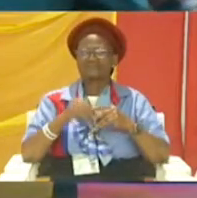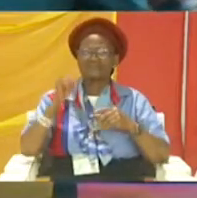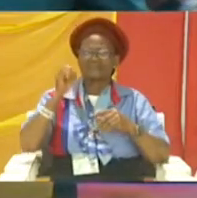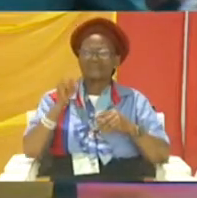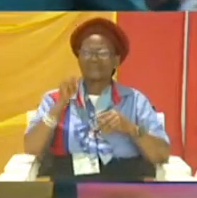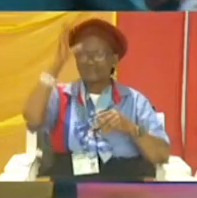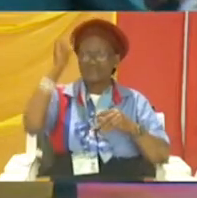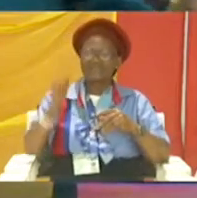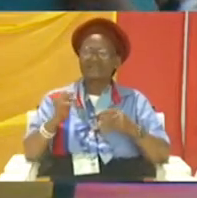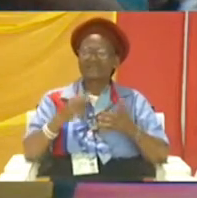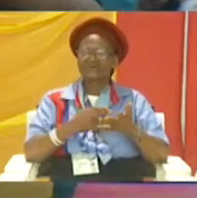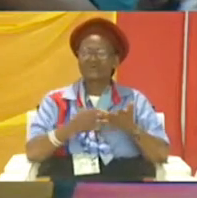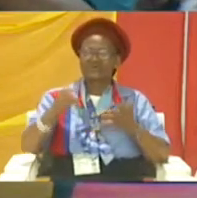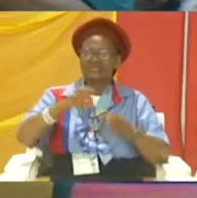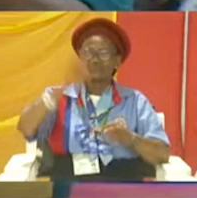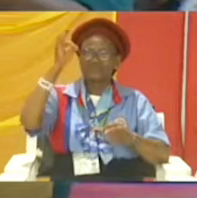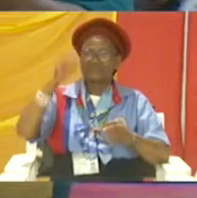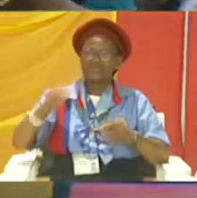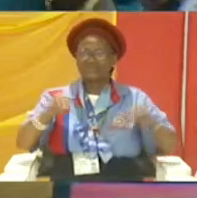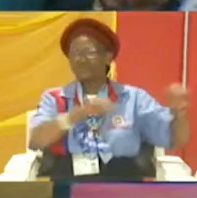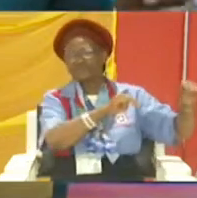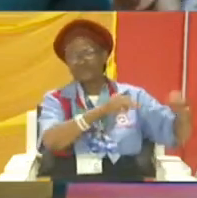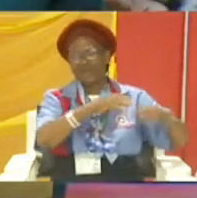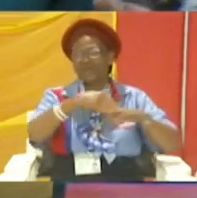immediately, the Holy Spirit moved away from him.